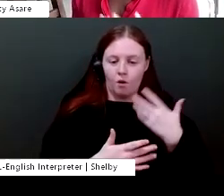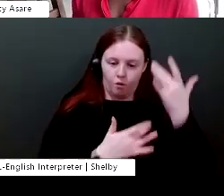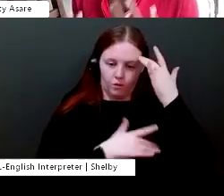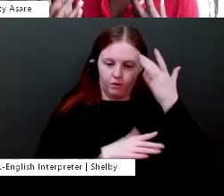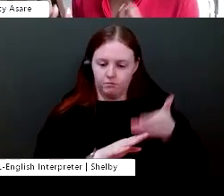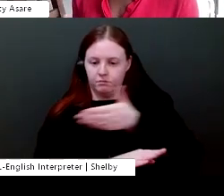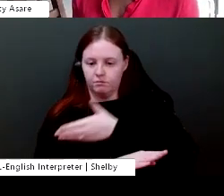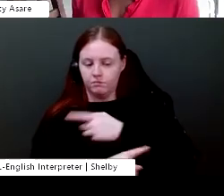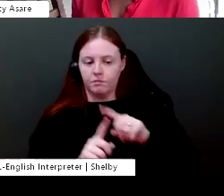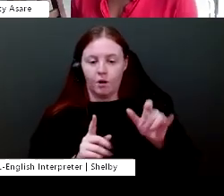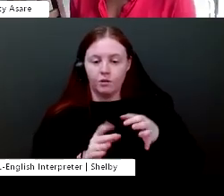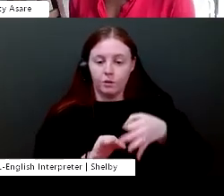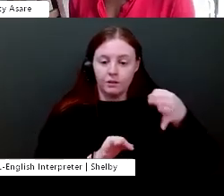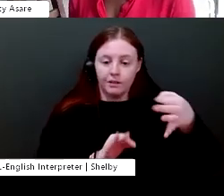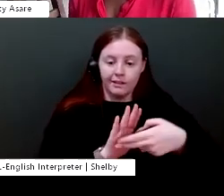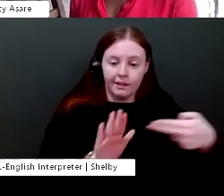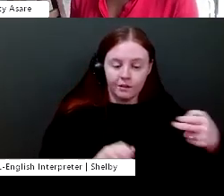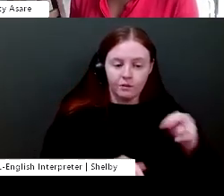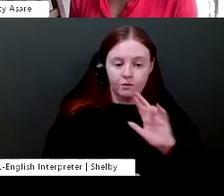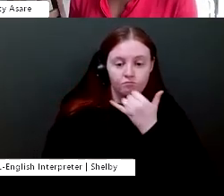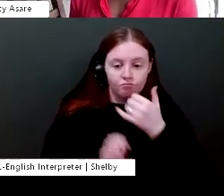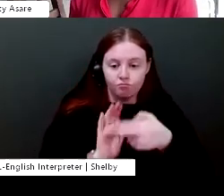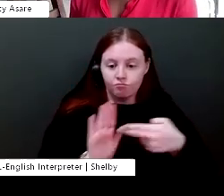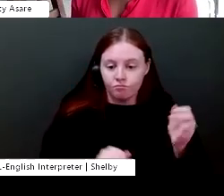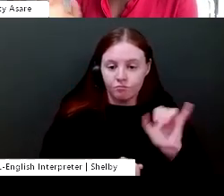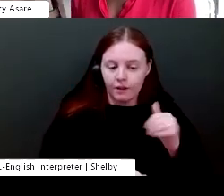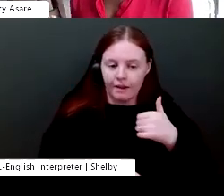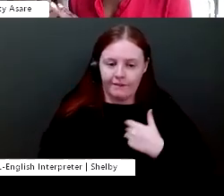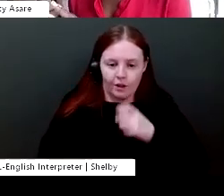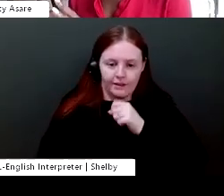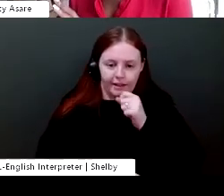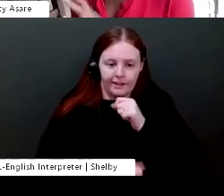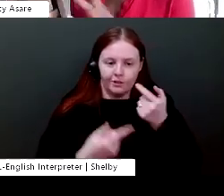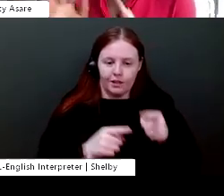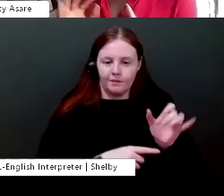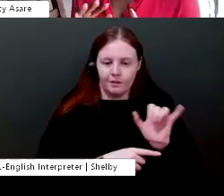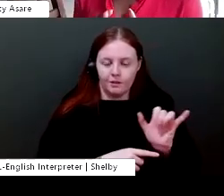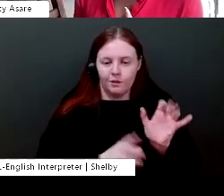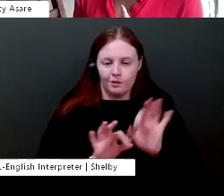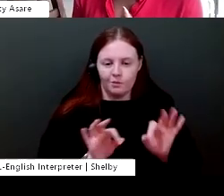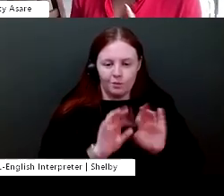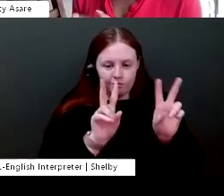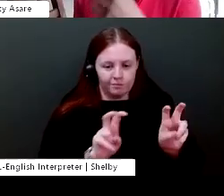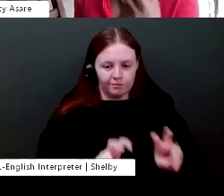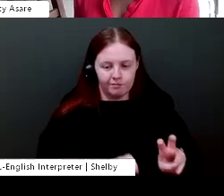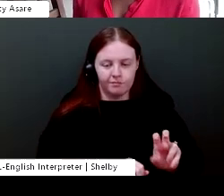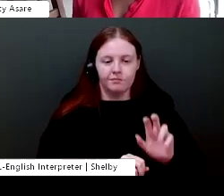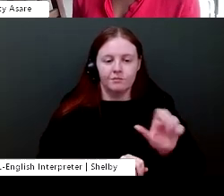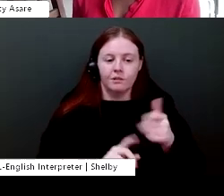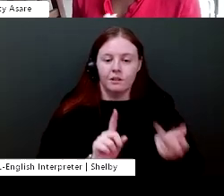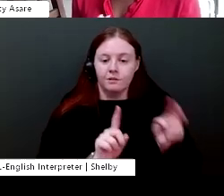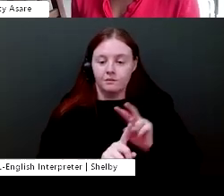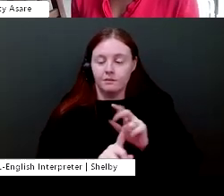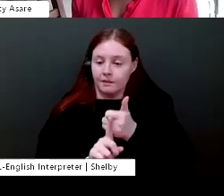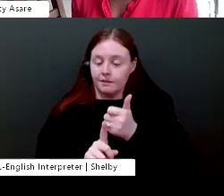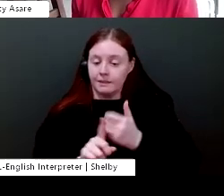diagnosis and misattribution to aging that can occur here as well that we need to look at. So the other side of things, noting that someone has experienced